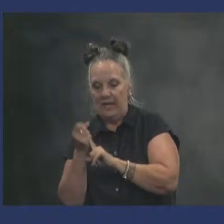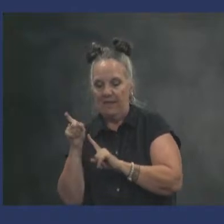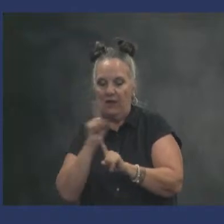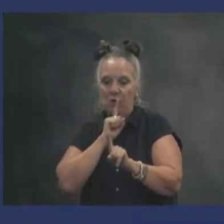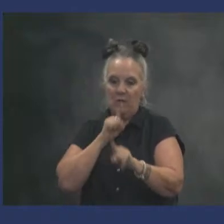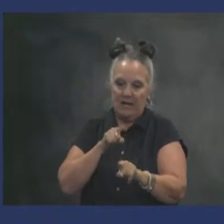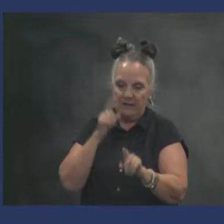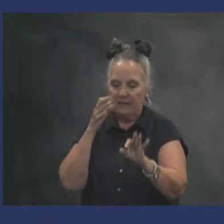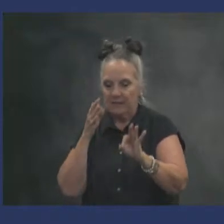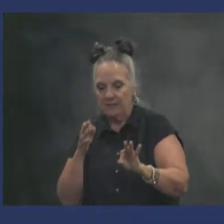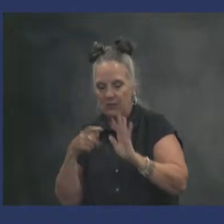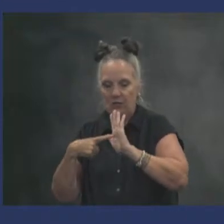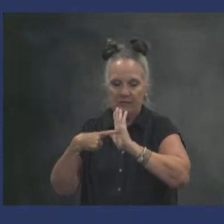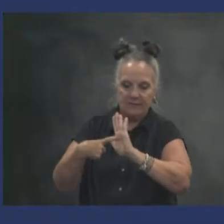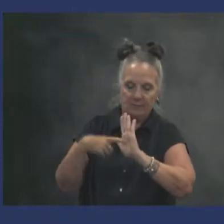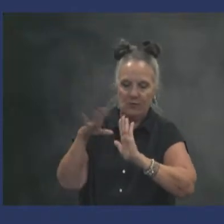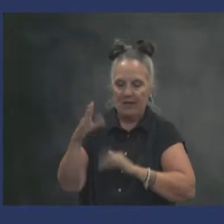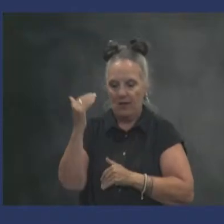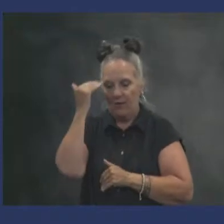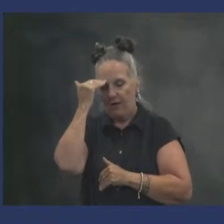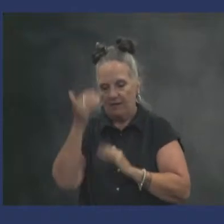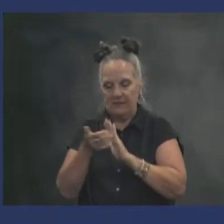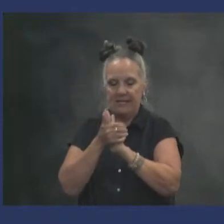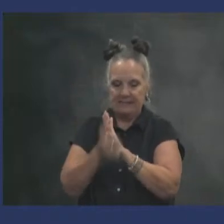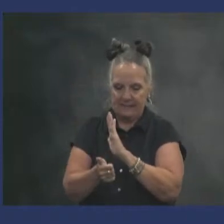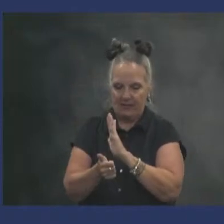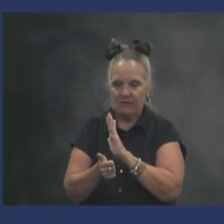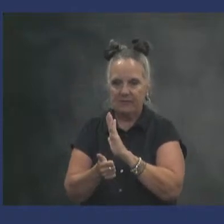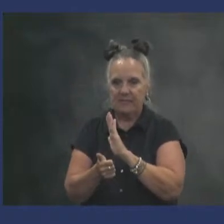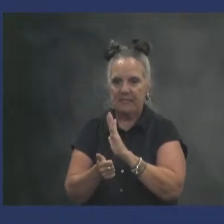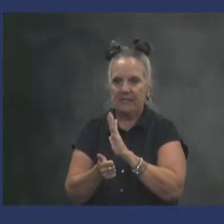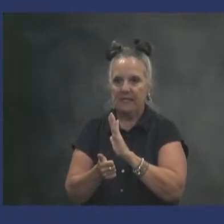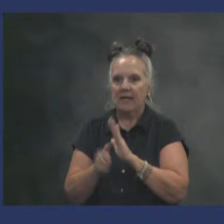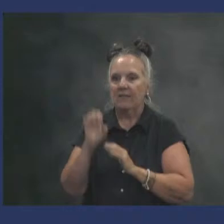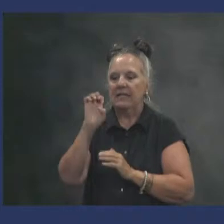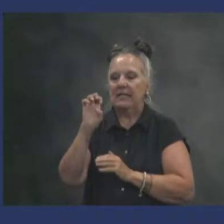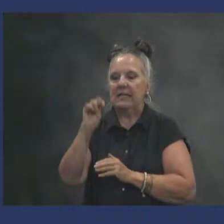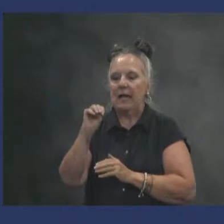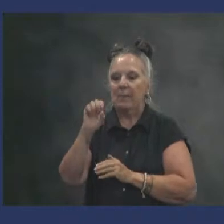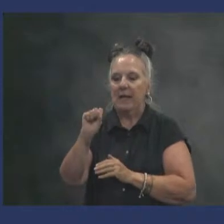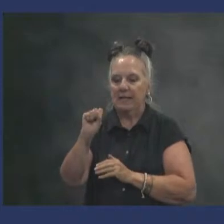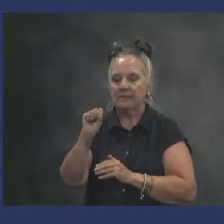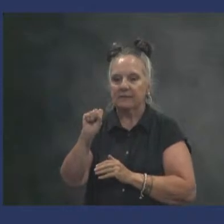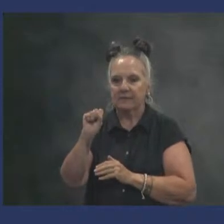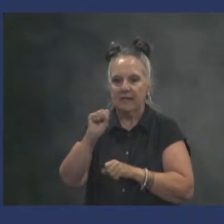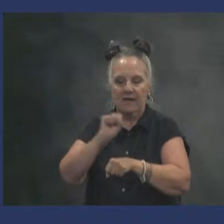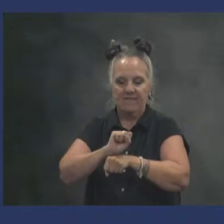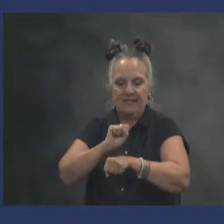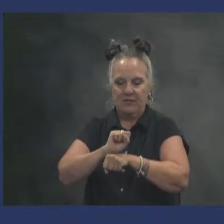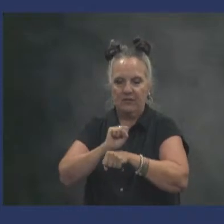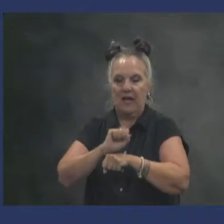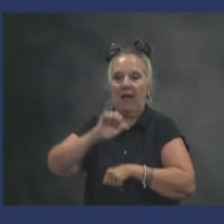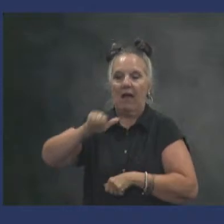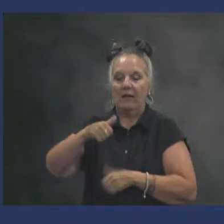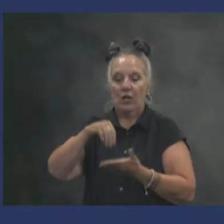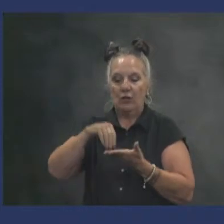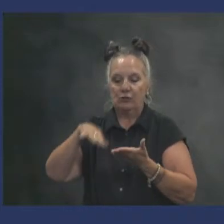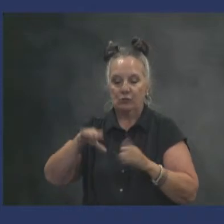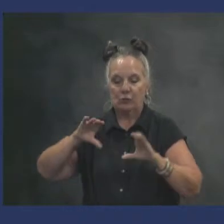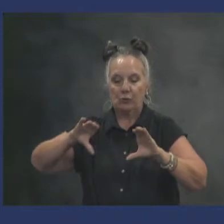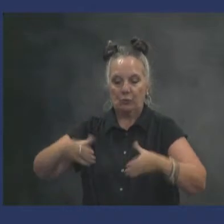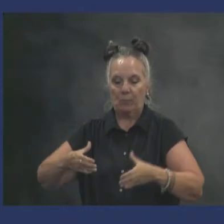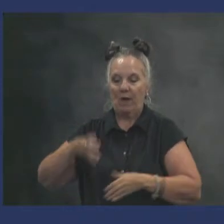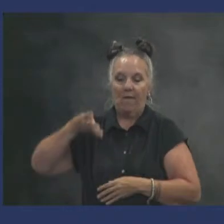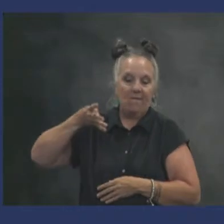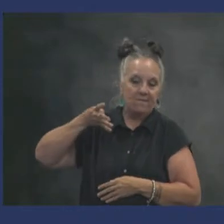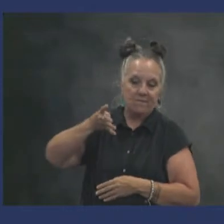decisions demonstrated their knowledge and skills of the EMS field. Another student group finished in fourth place